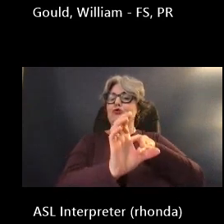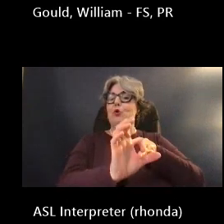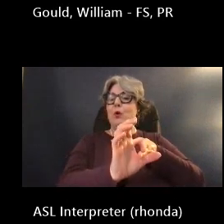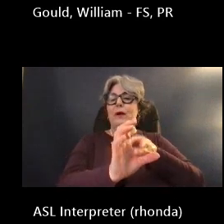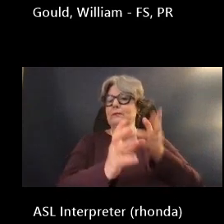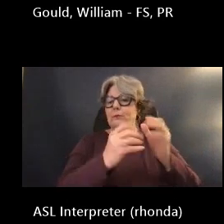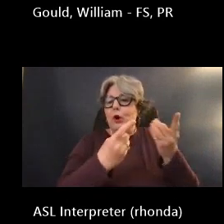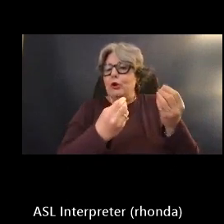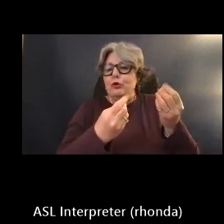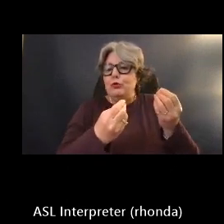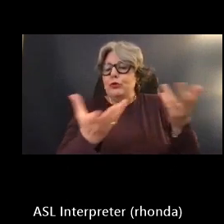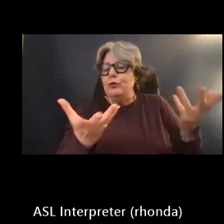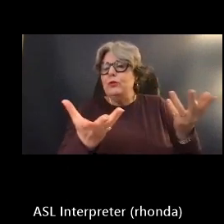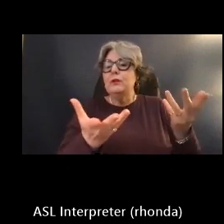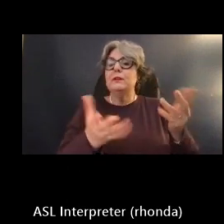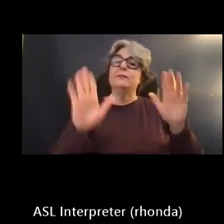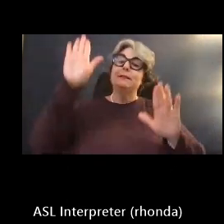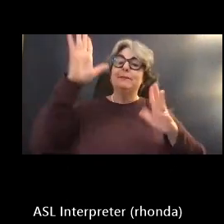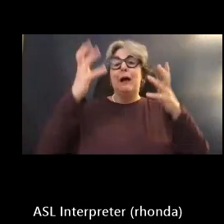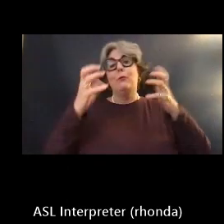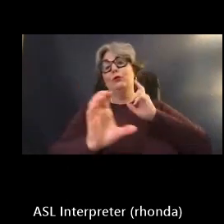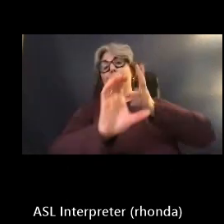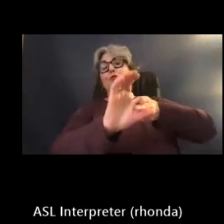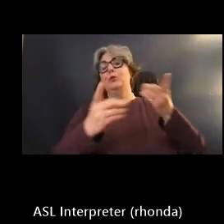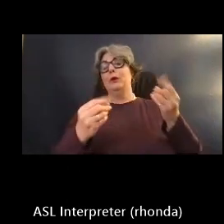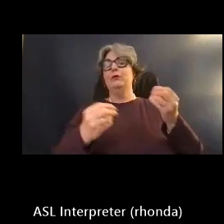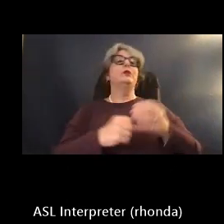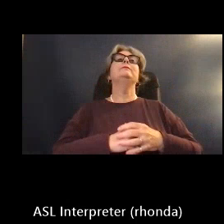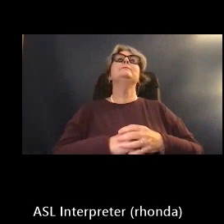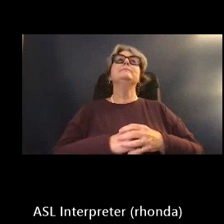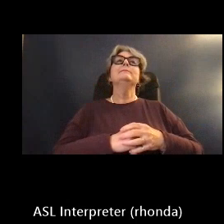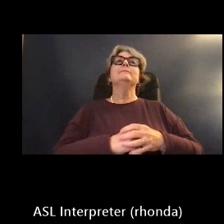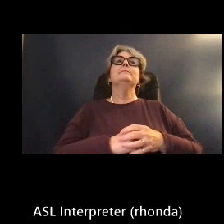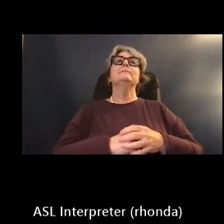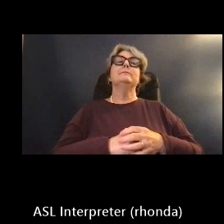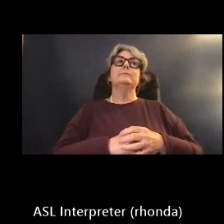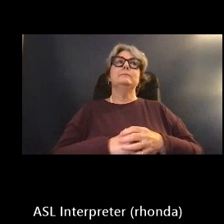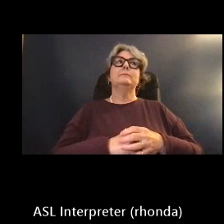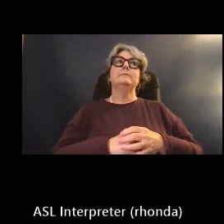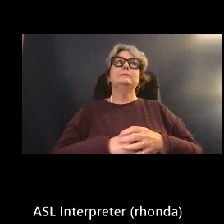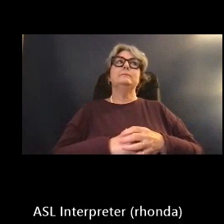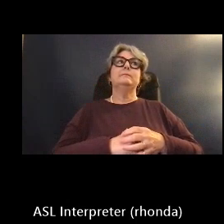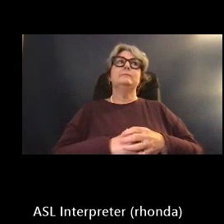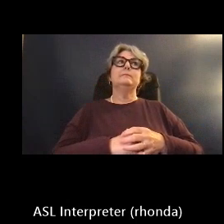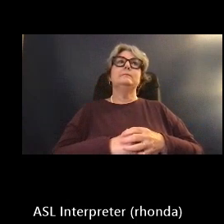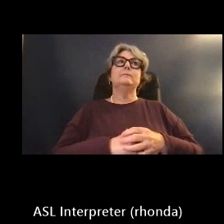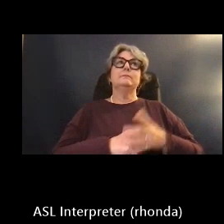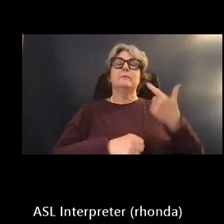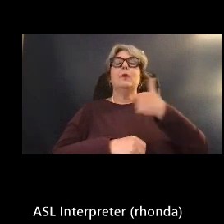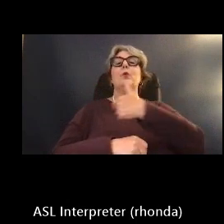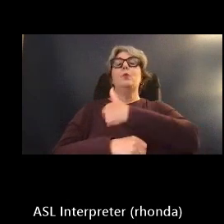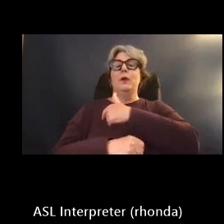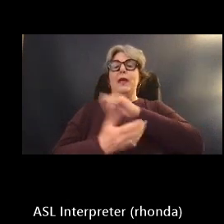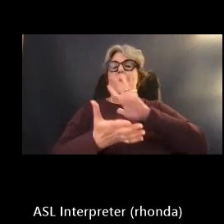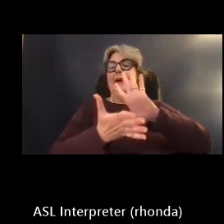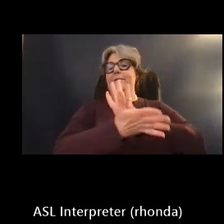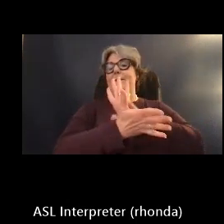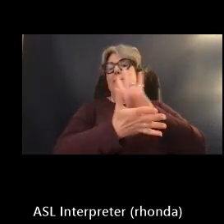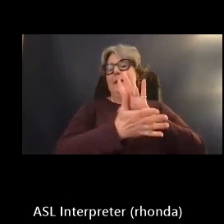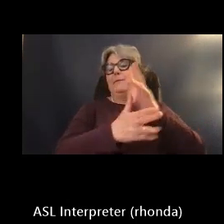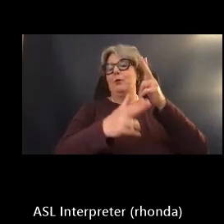What all is involved with saying, I want to join this? Yeah, essentially, it's I want to join it. We have a declaration of